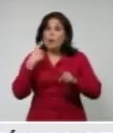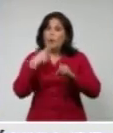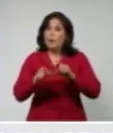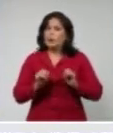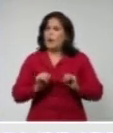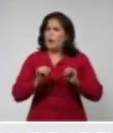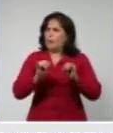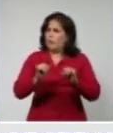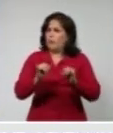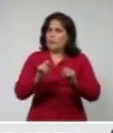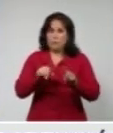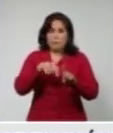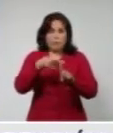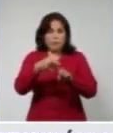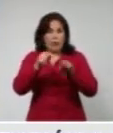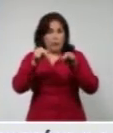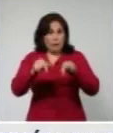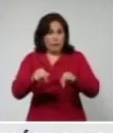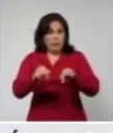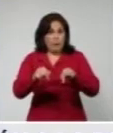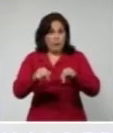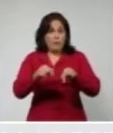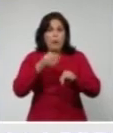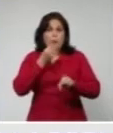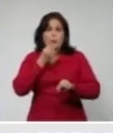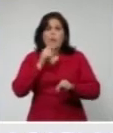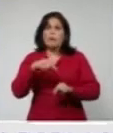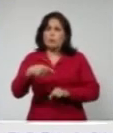municipality of Plaza de la Revolución.